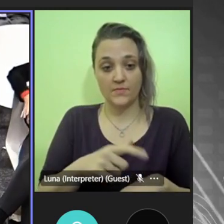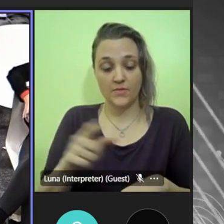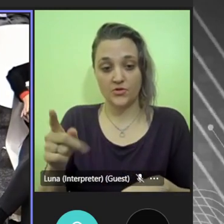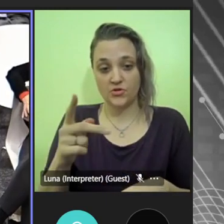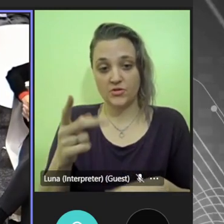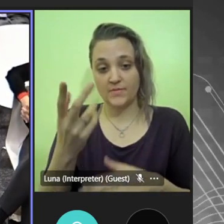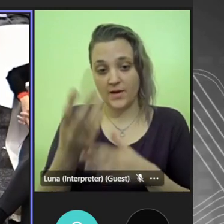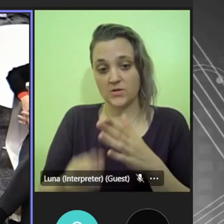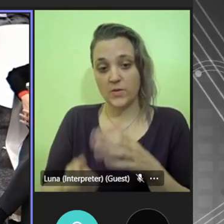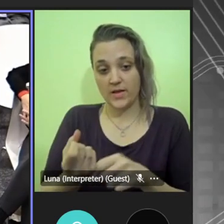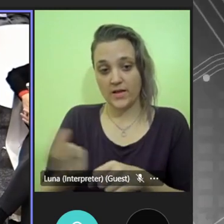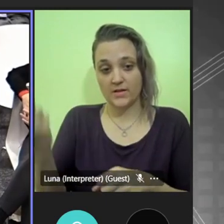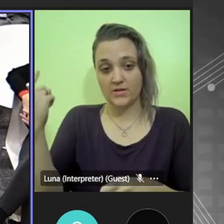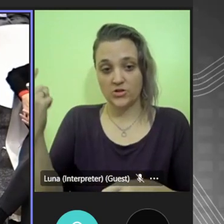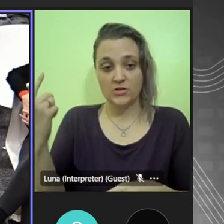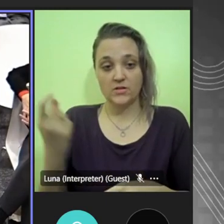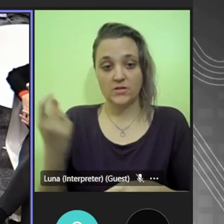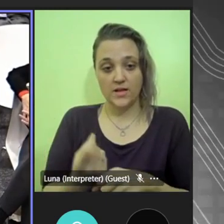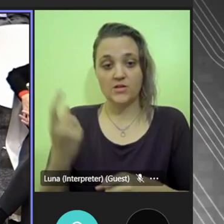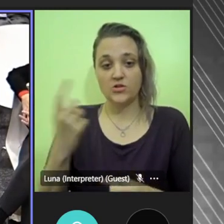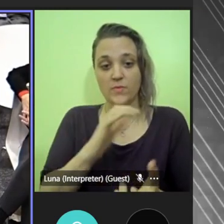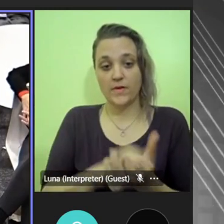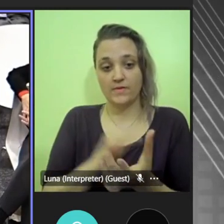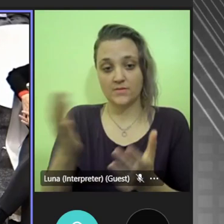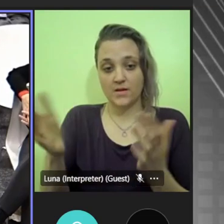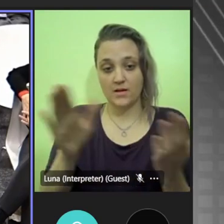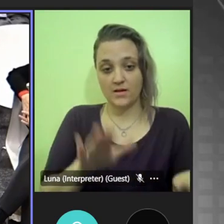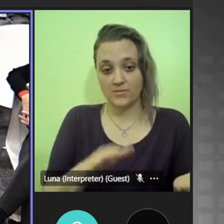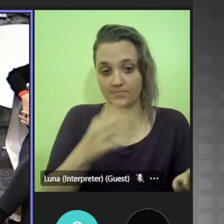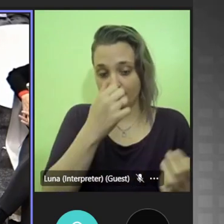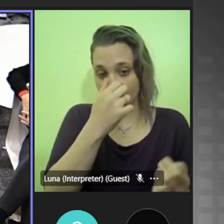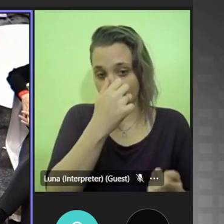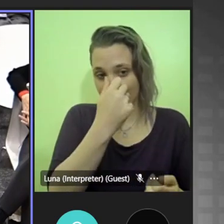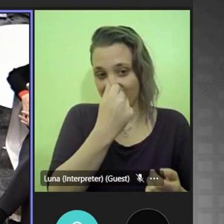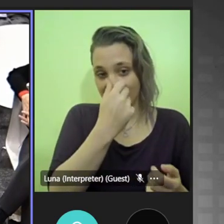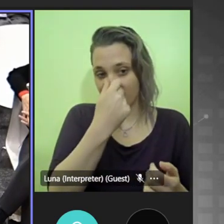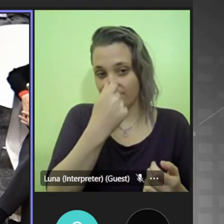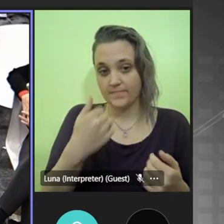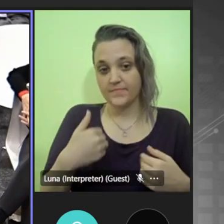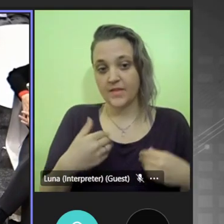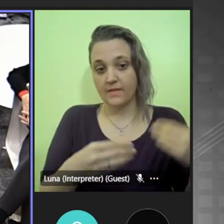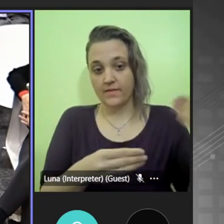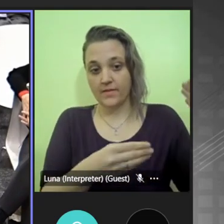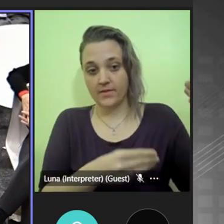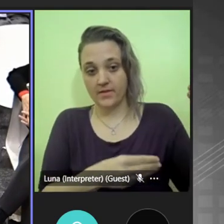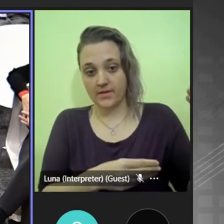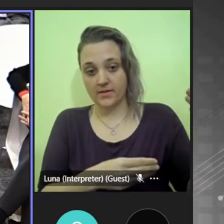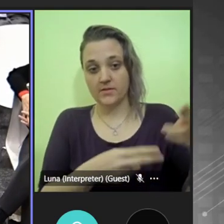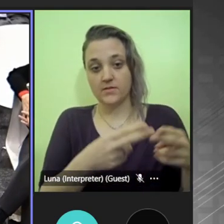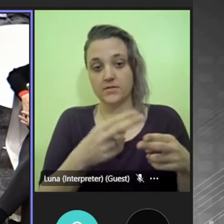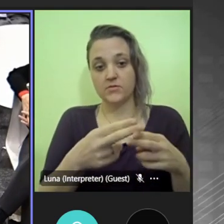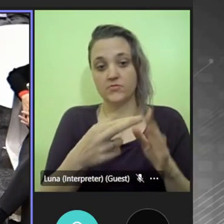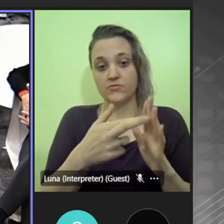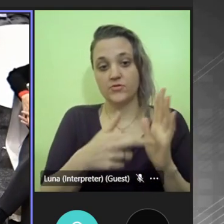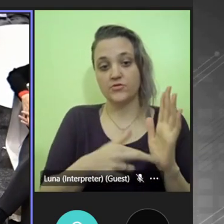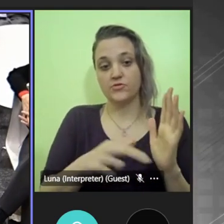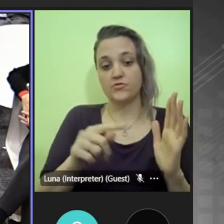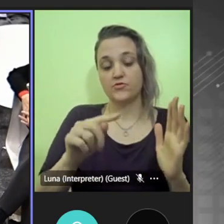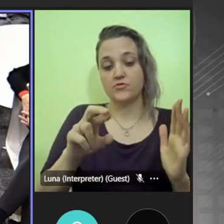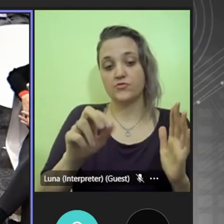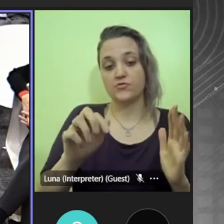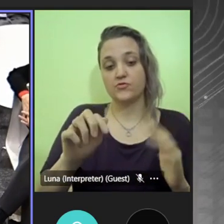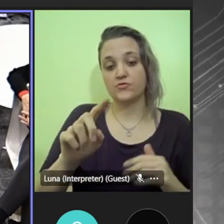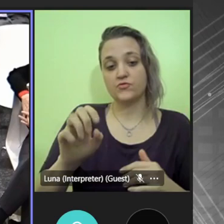time. She passed out away last year. My wife died last year. What I have is this. It's called a